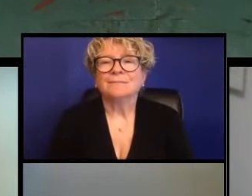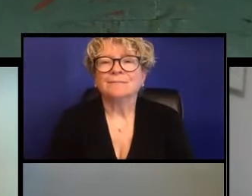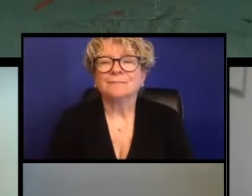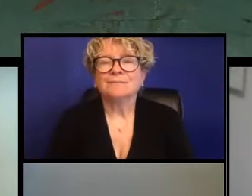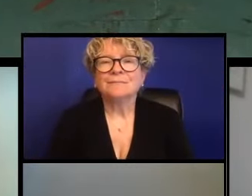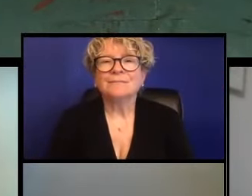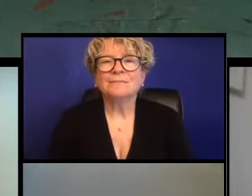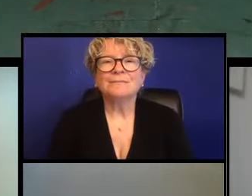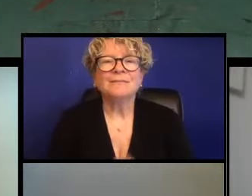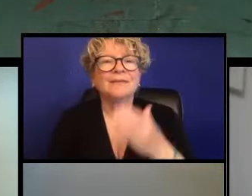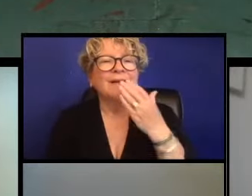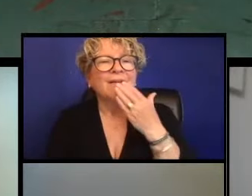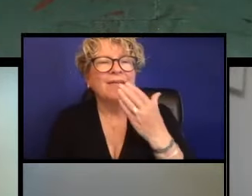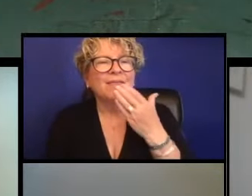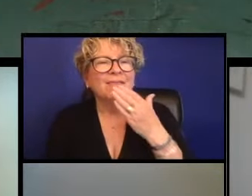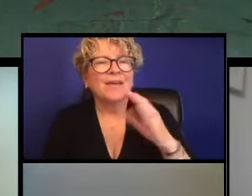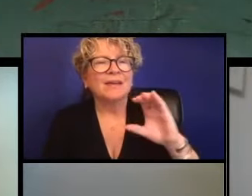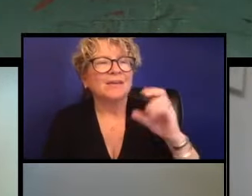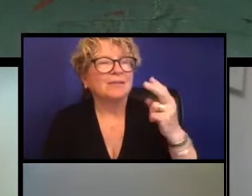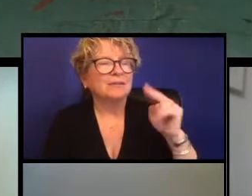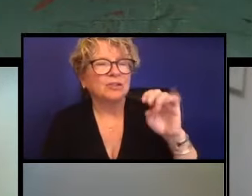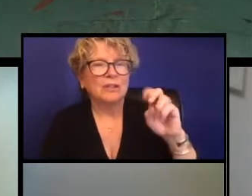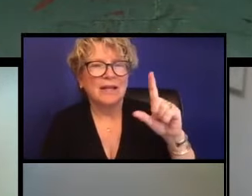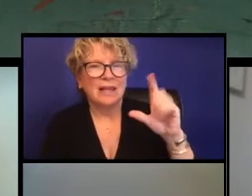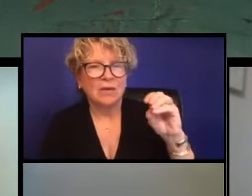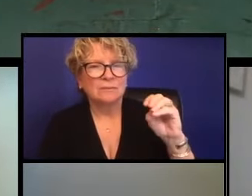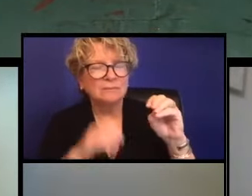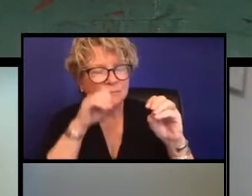Thank you, Chinelo. Scott or Wendy, would you like to